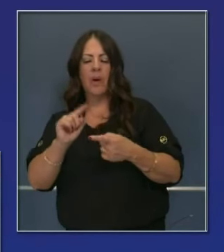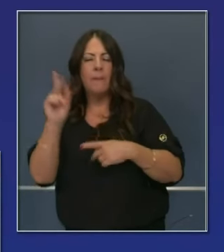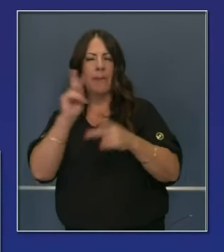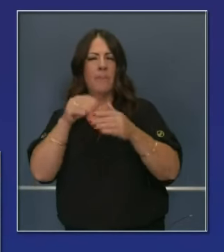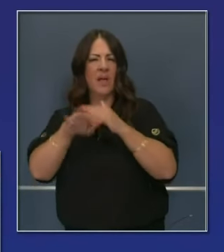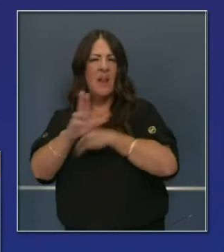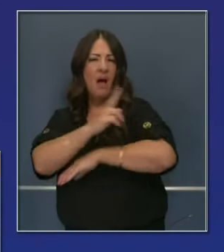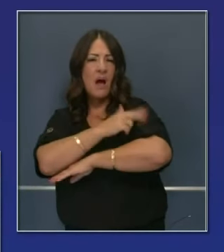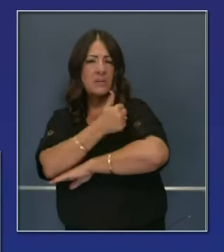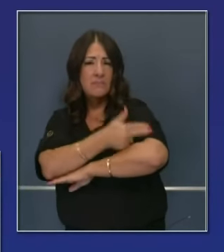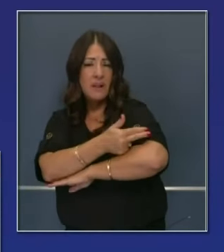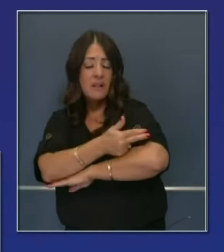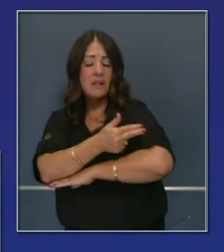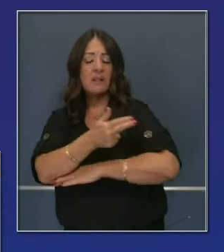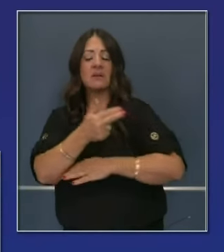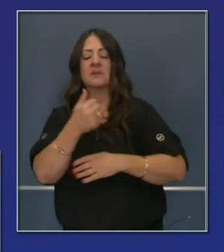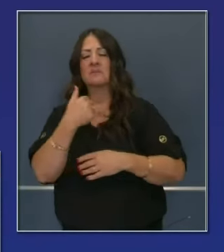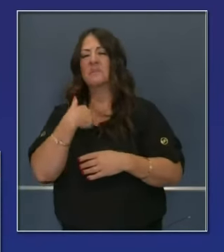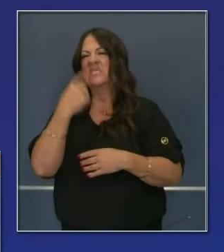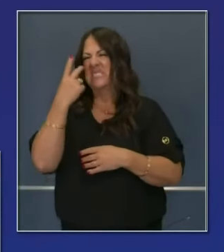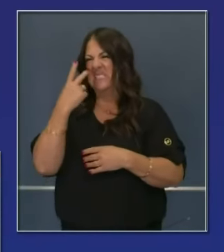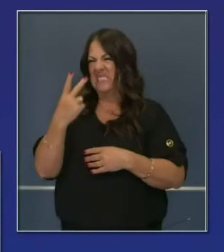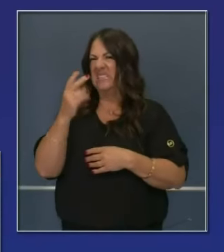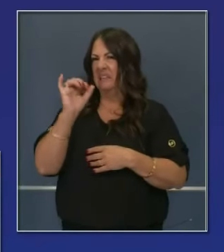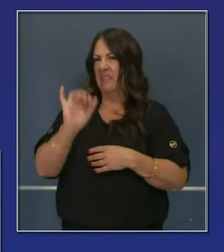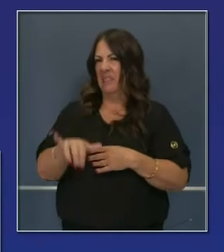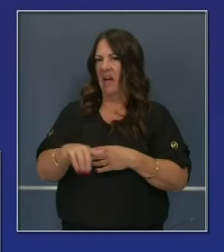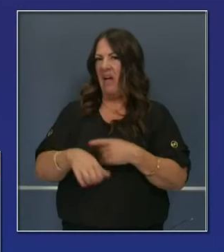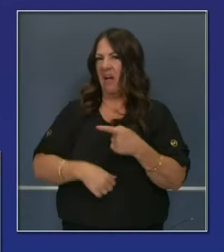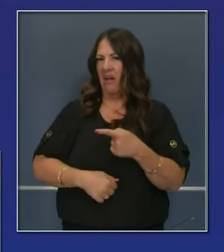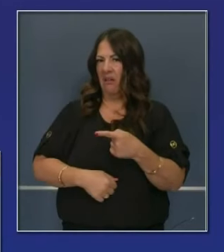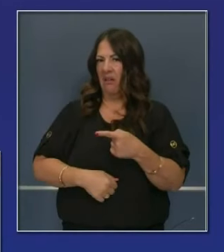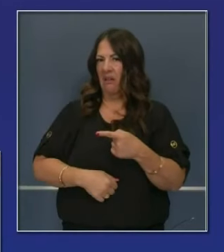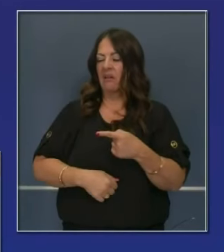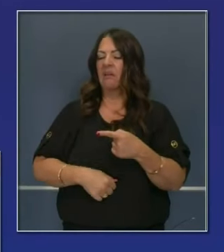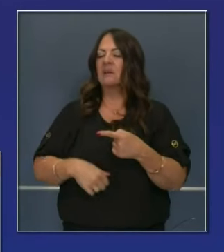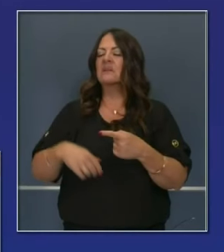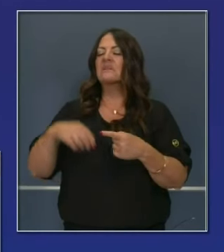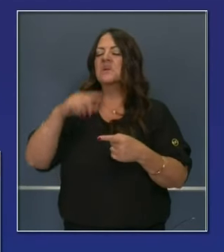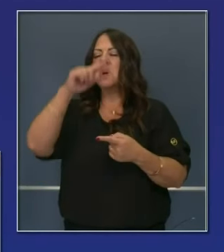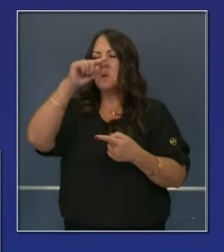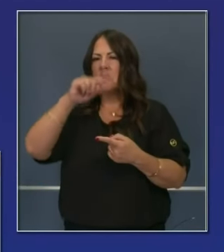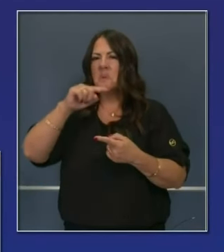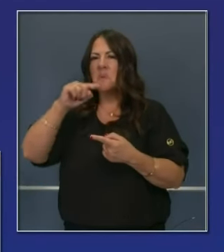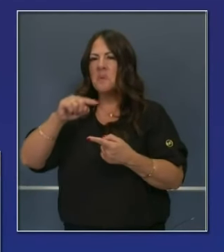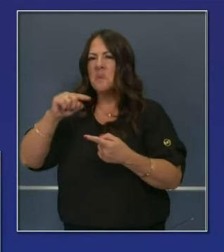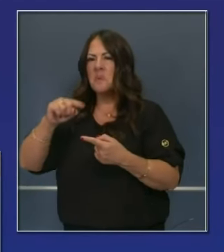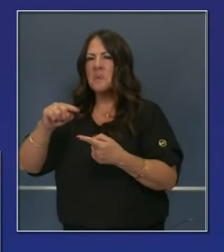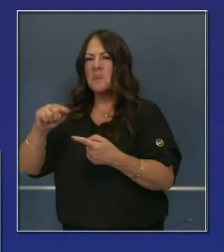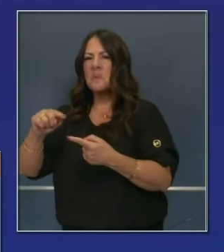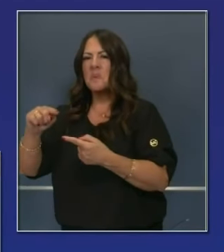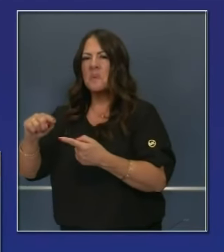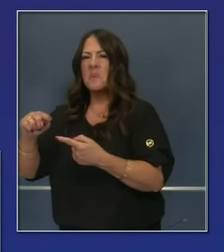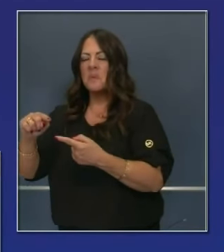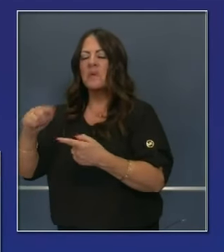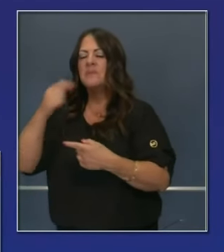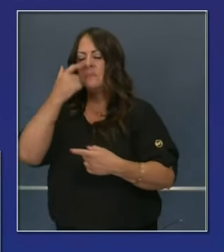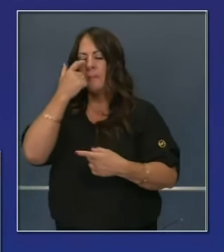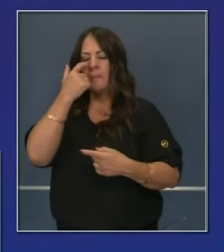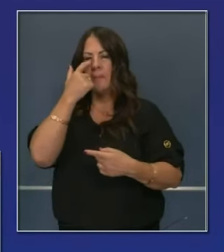So we're seeing a decline in the rate of decline in hospitalizations. And we're getting to a